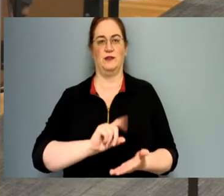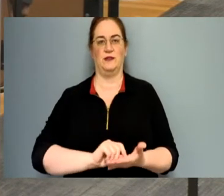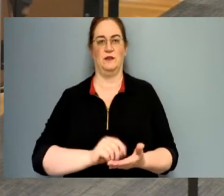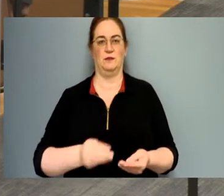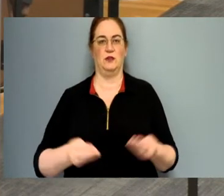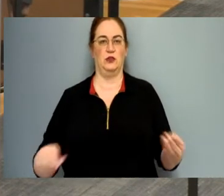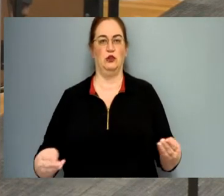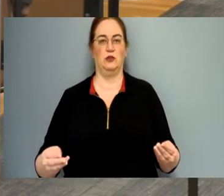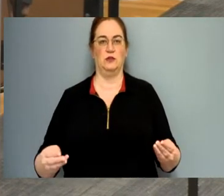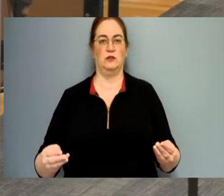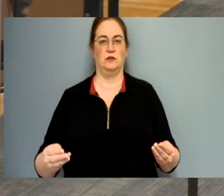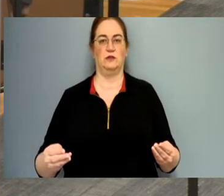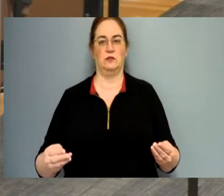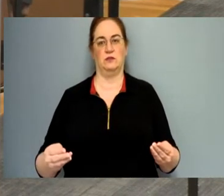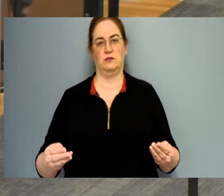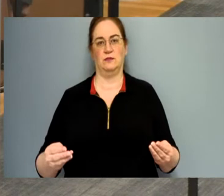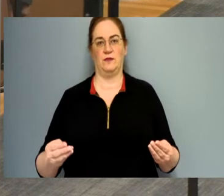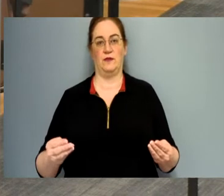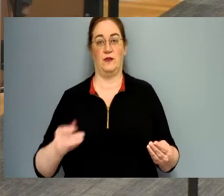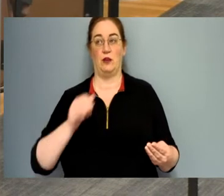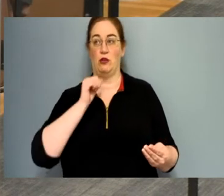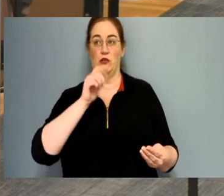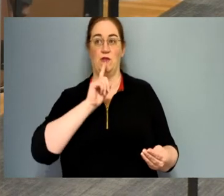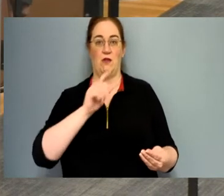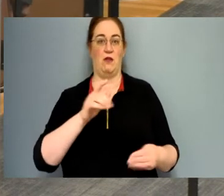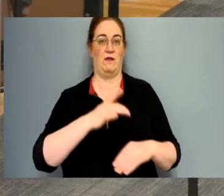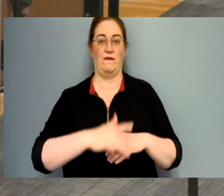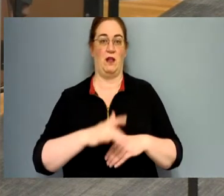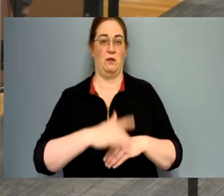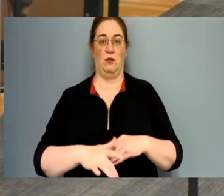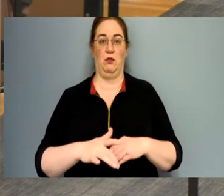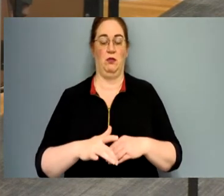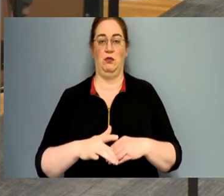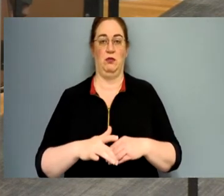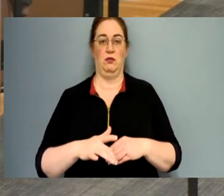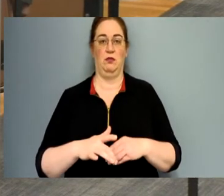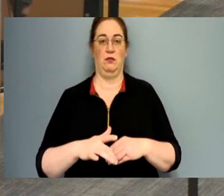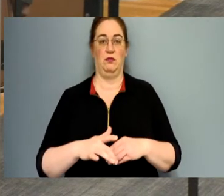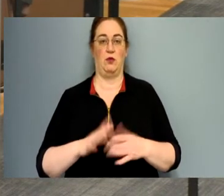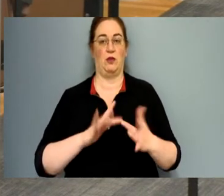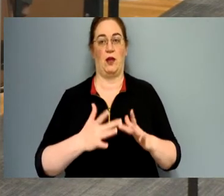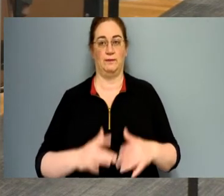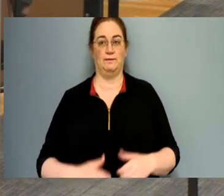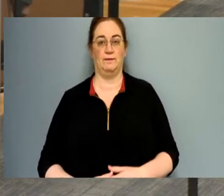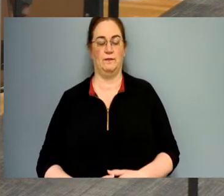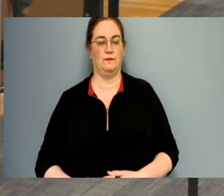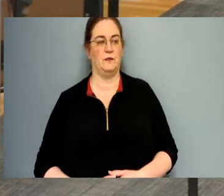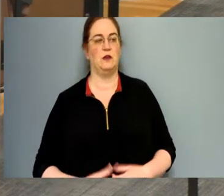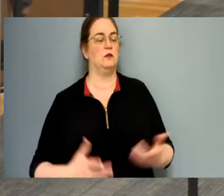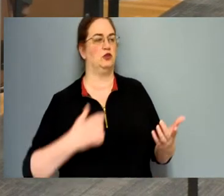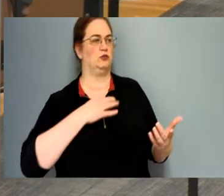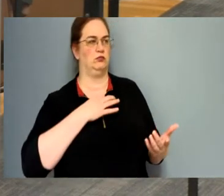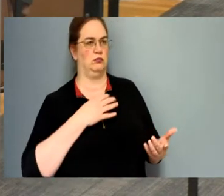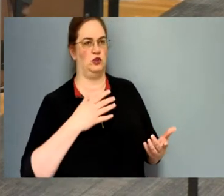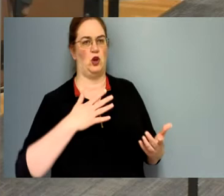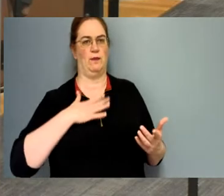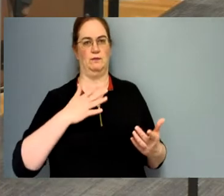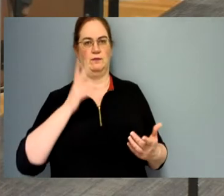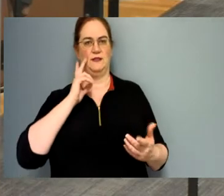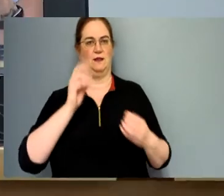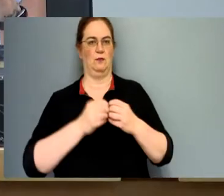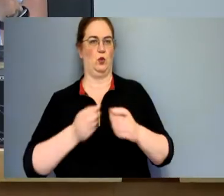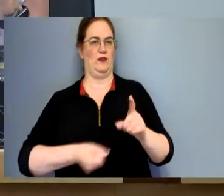materials that are not available online. So well, I'm just, I guess I'm looking more